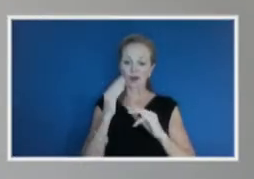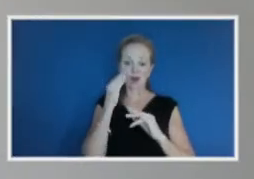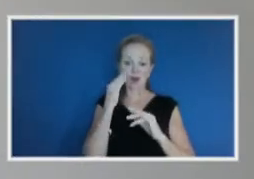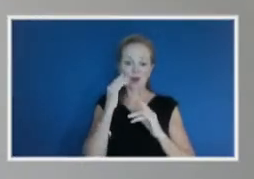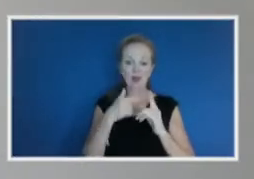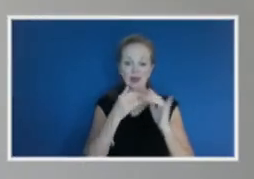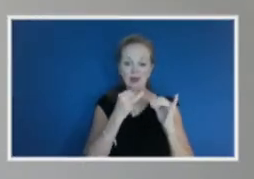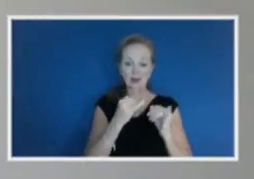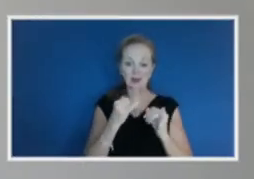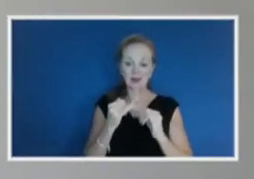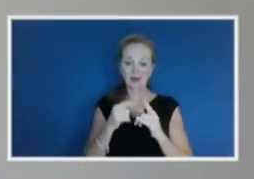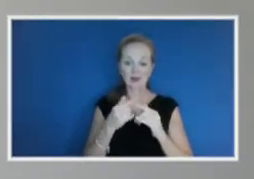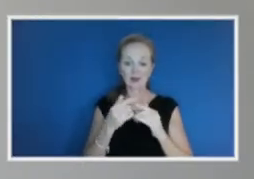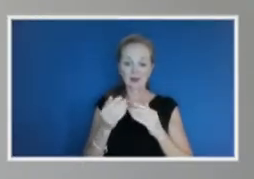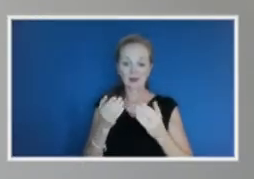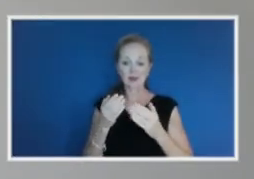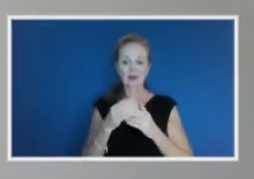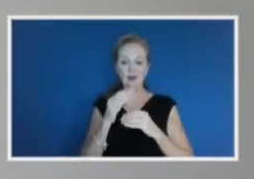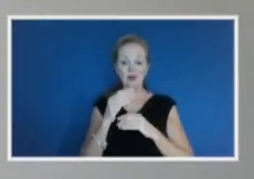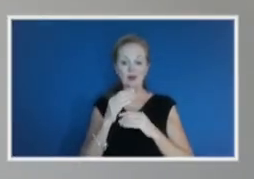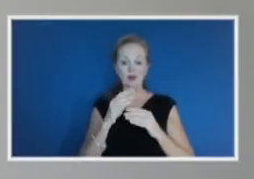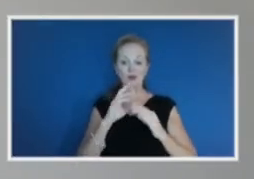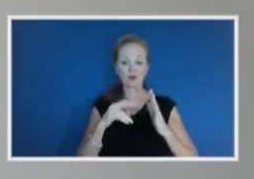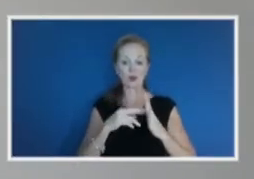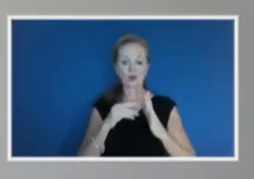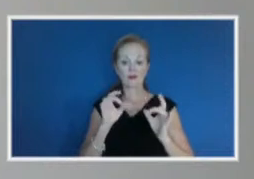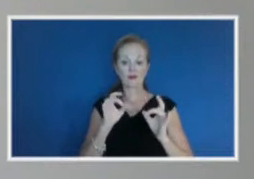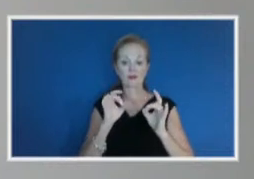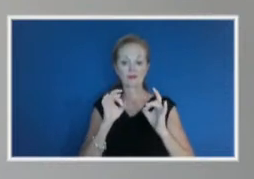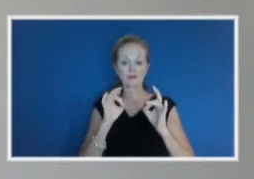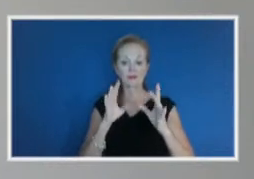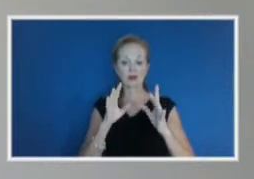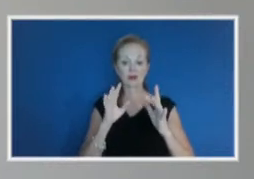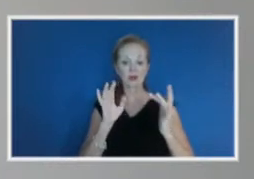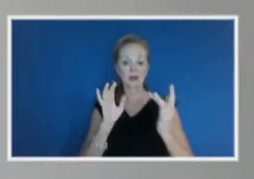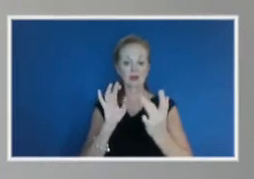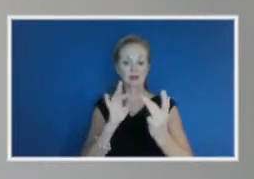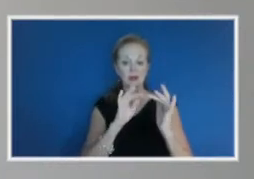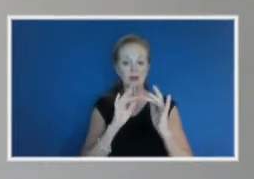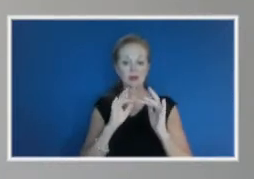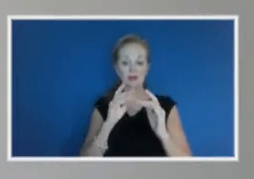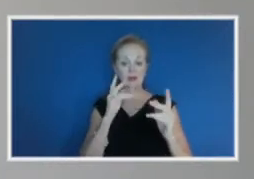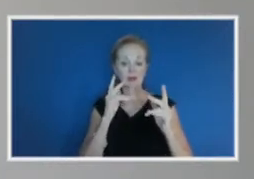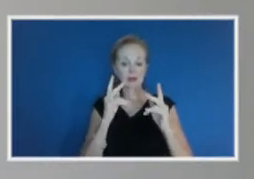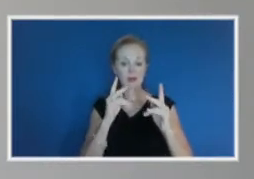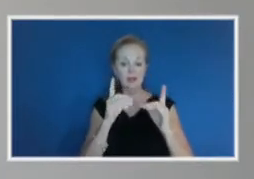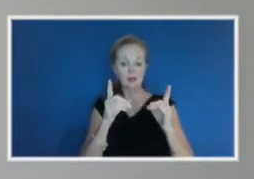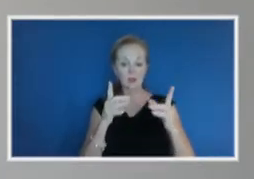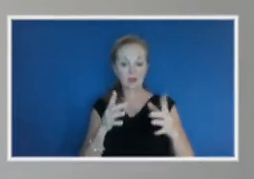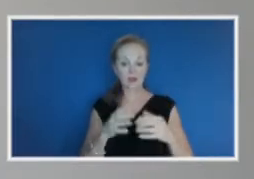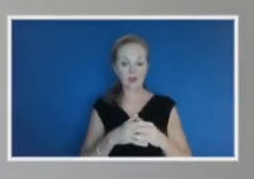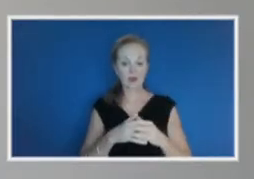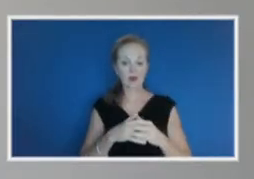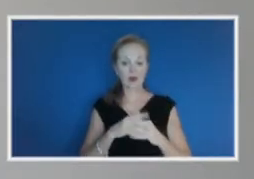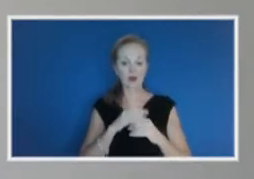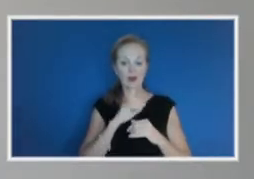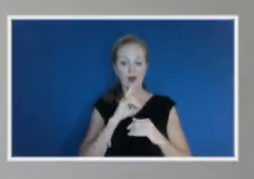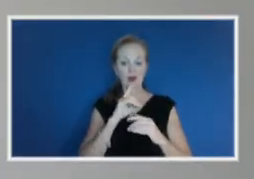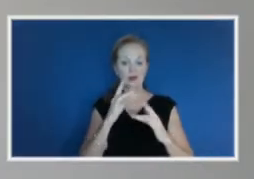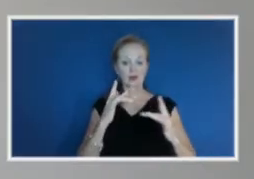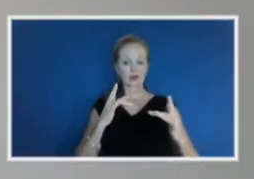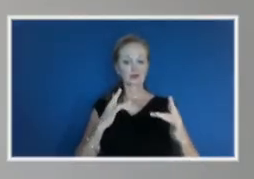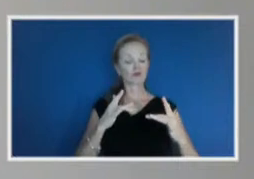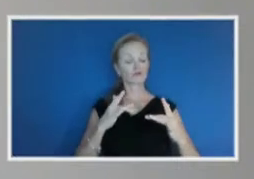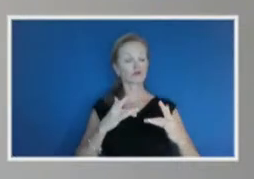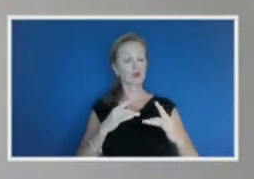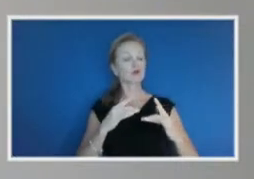individuals that serve in the role of violence interrupter, outreach worker, and site director are considered credible